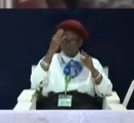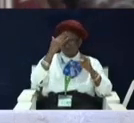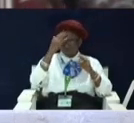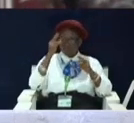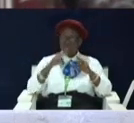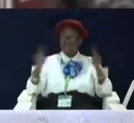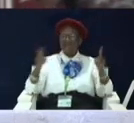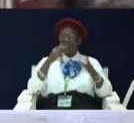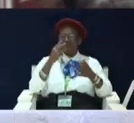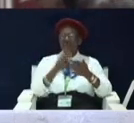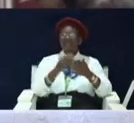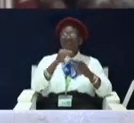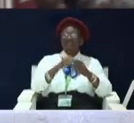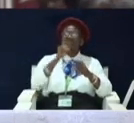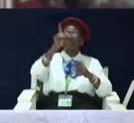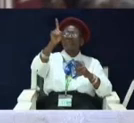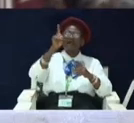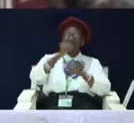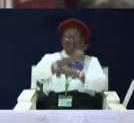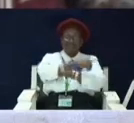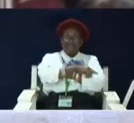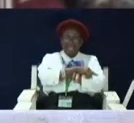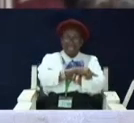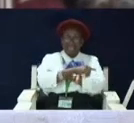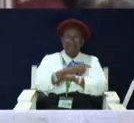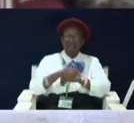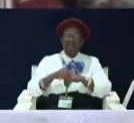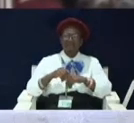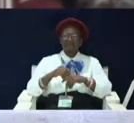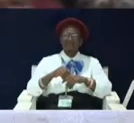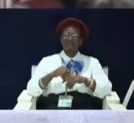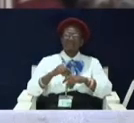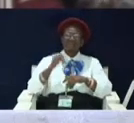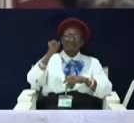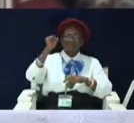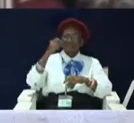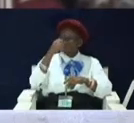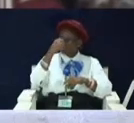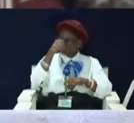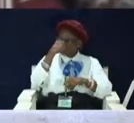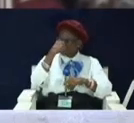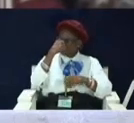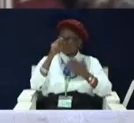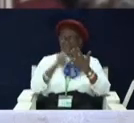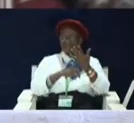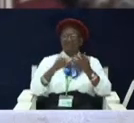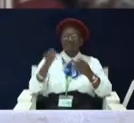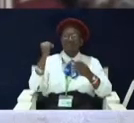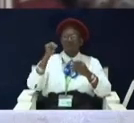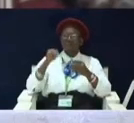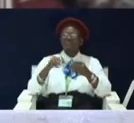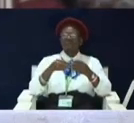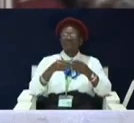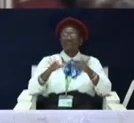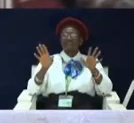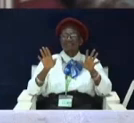day, lojo kan soso, his blindness was over. Ifoju re dopin.